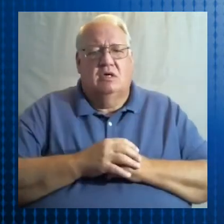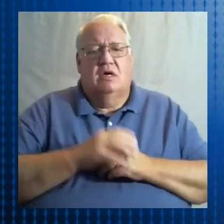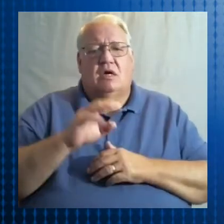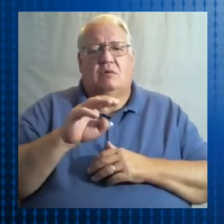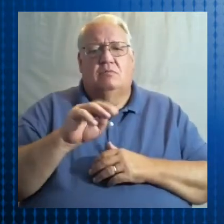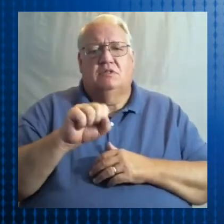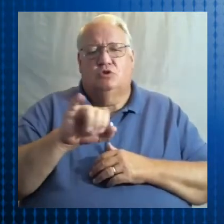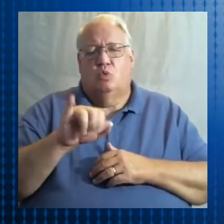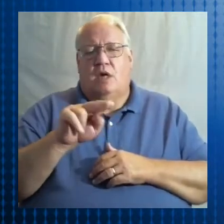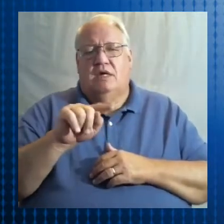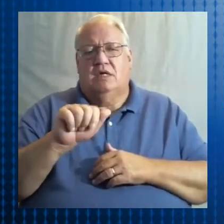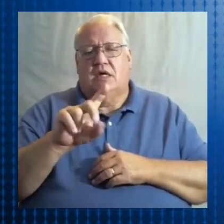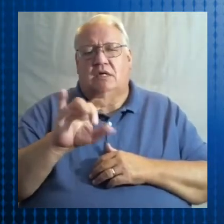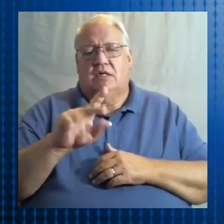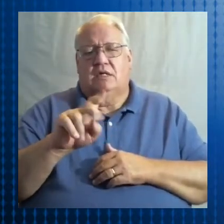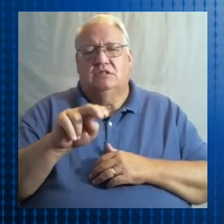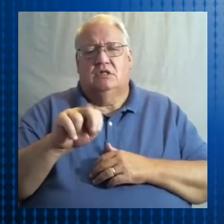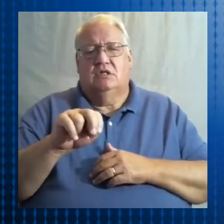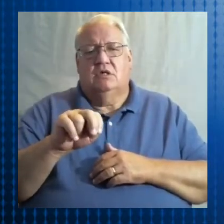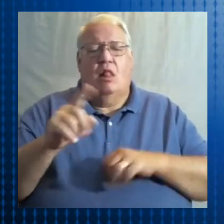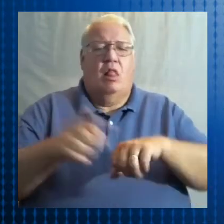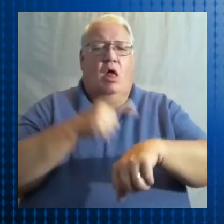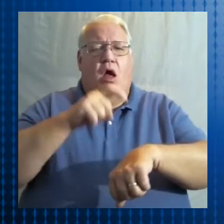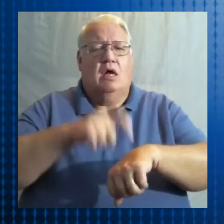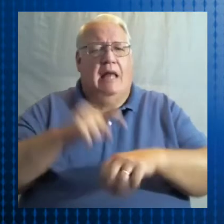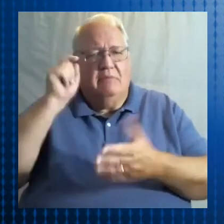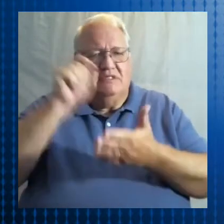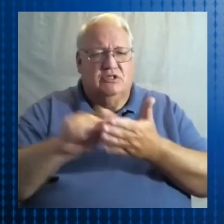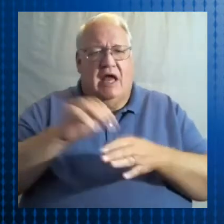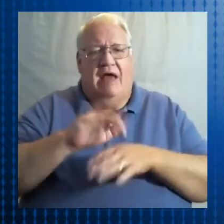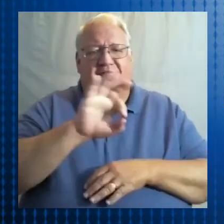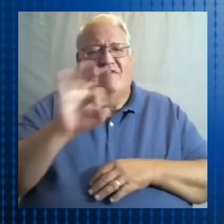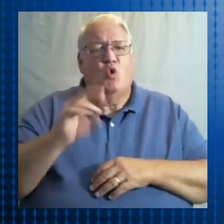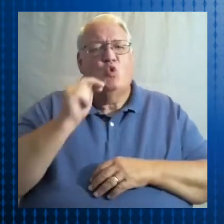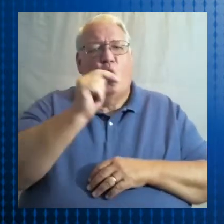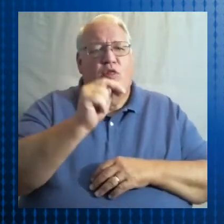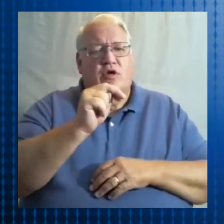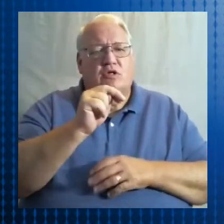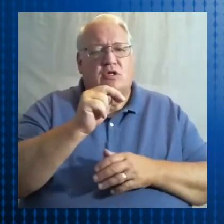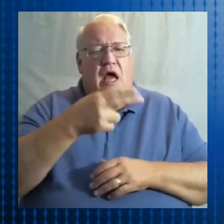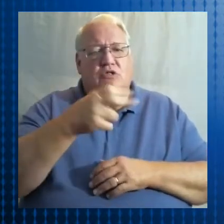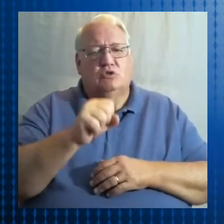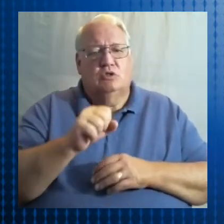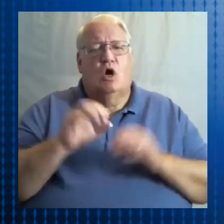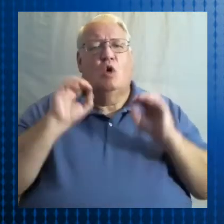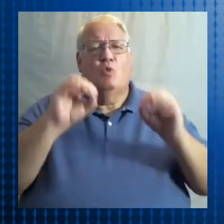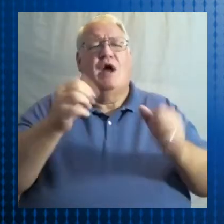Juanita Dickinson, the longtime secretary at Flint Northern, who put everyone in that building